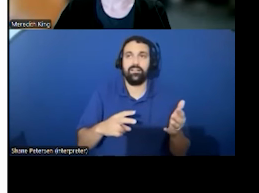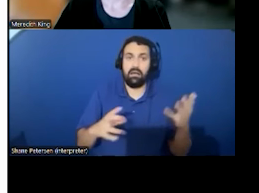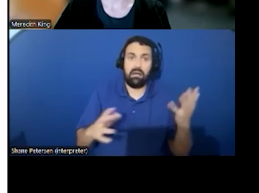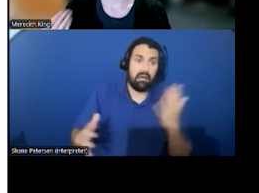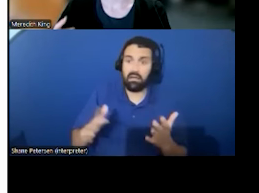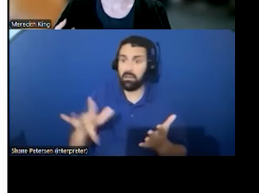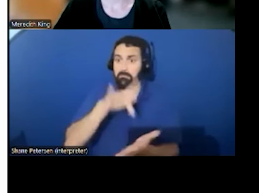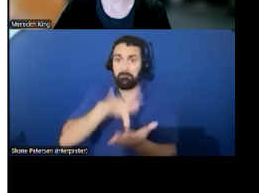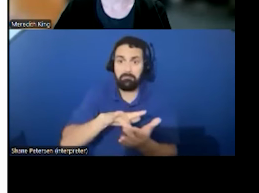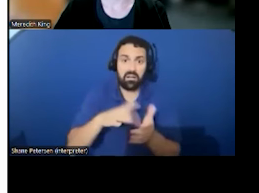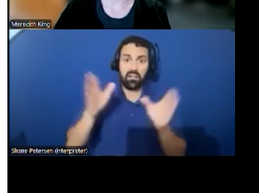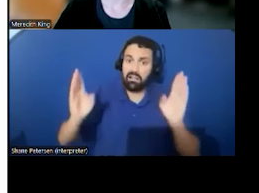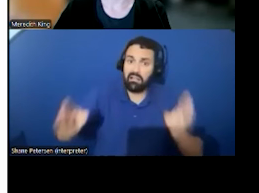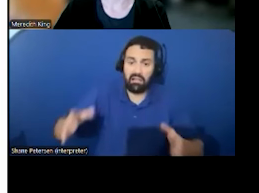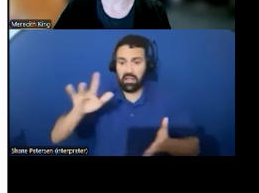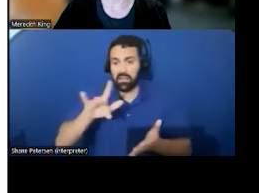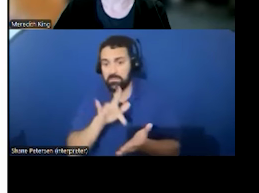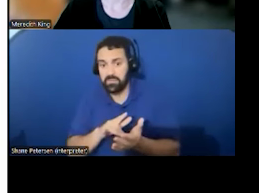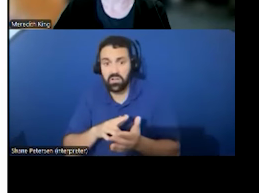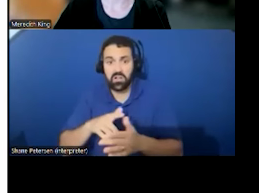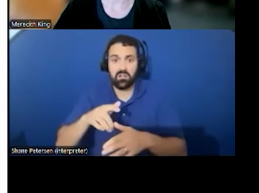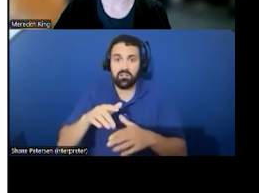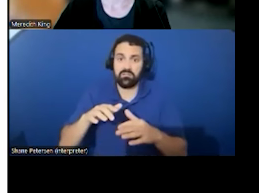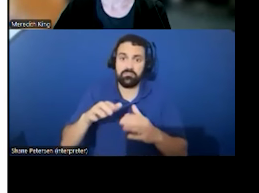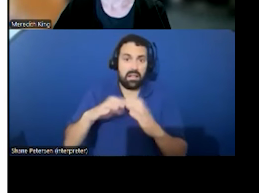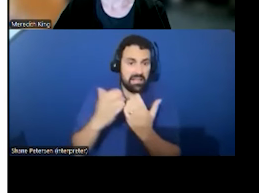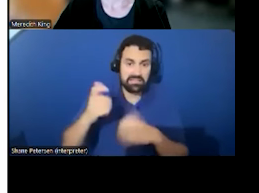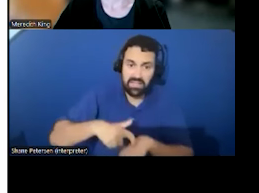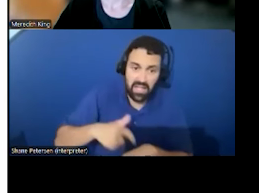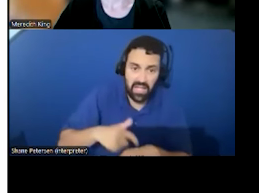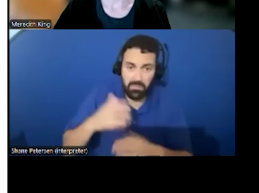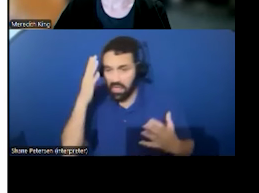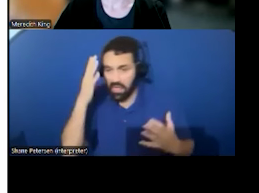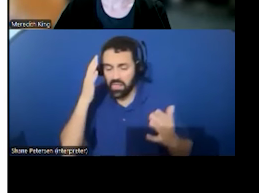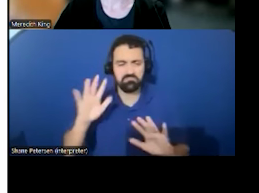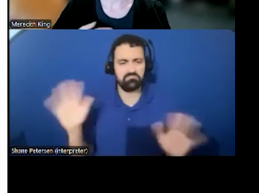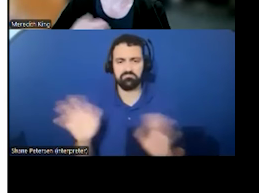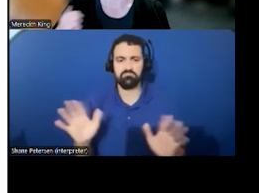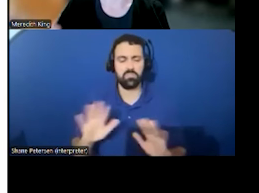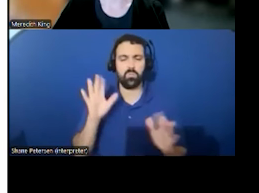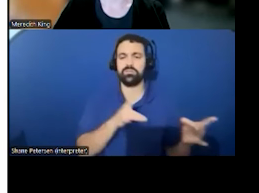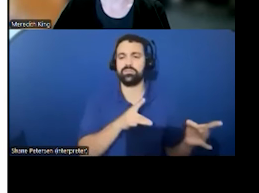less retrofitting of inaccessible materials, and a smoother